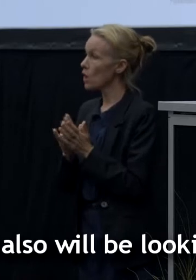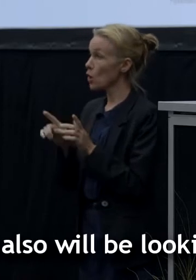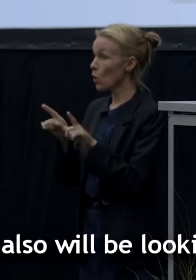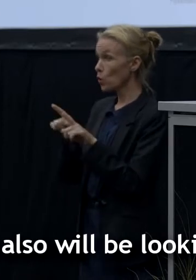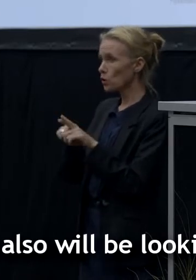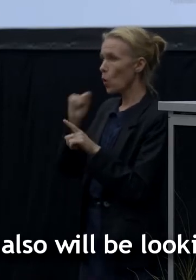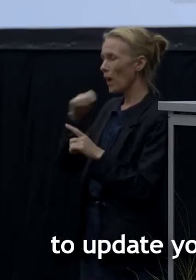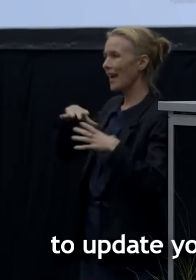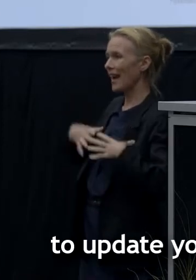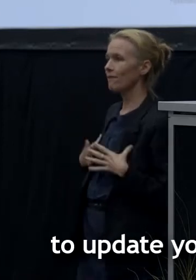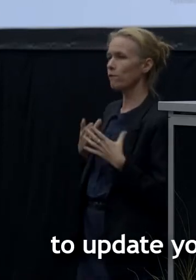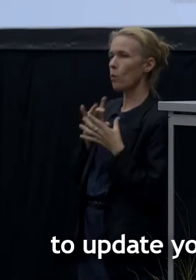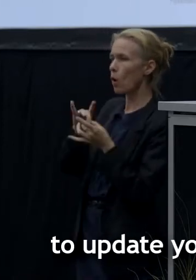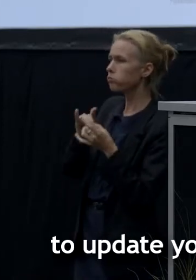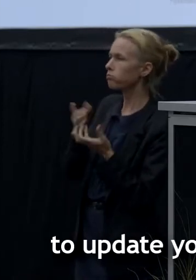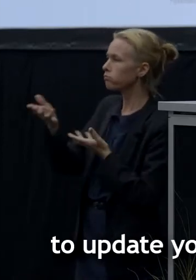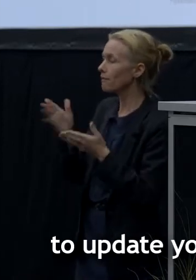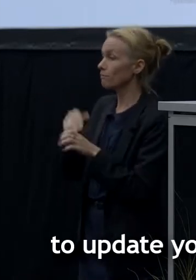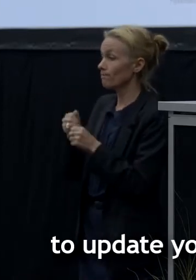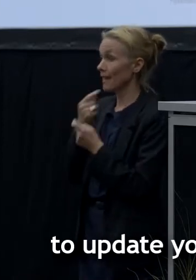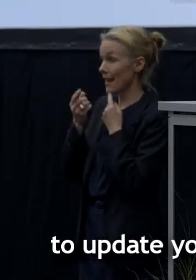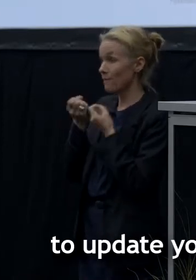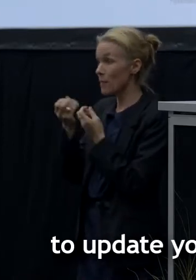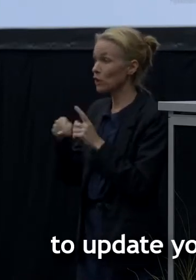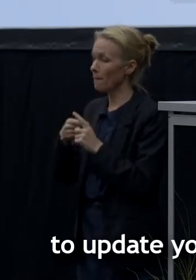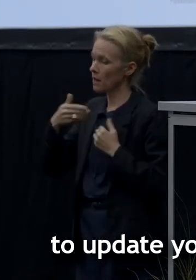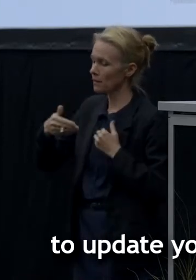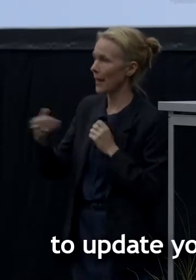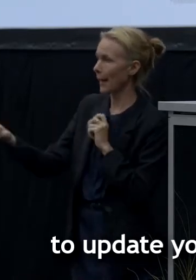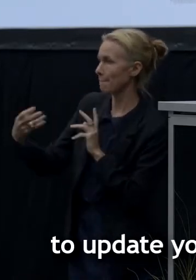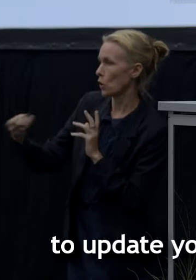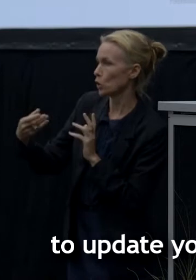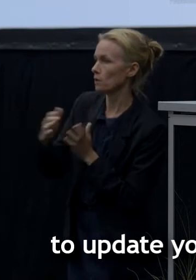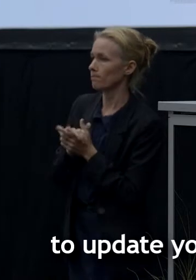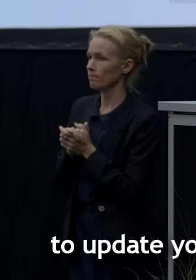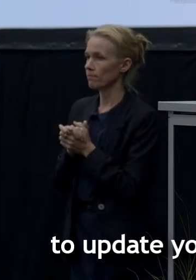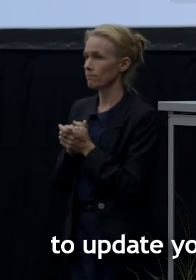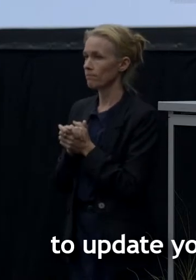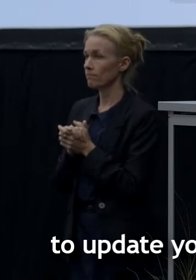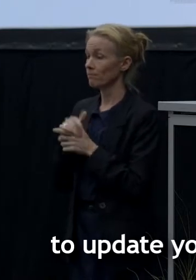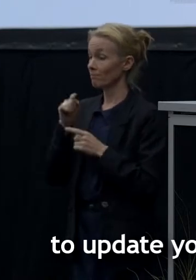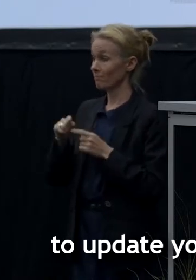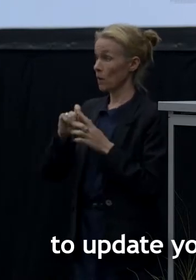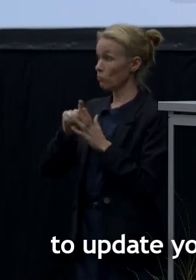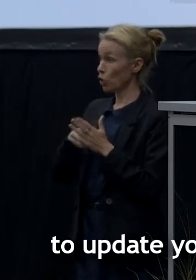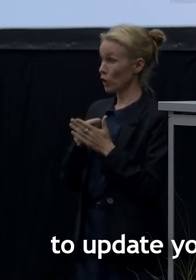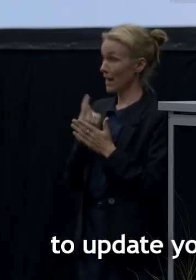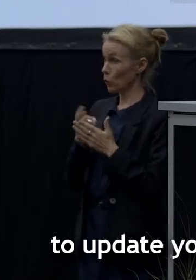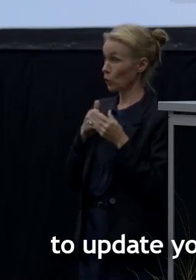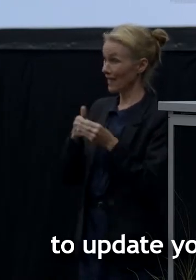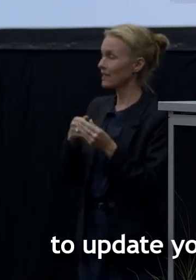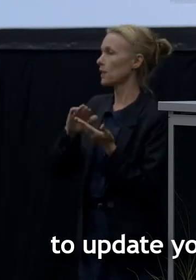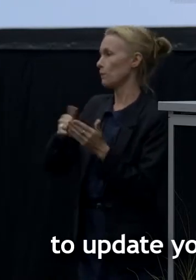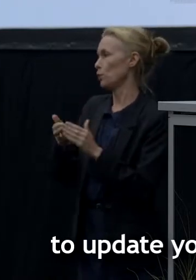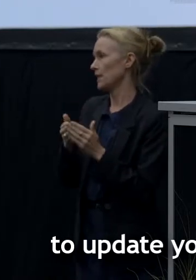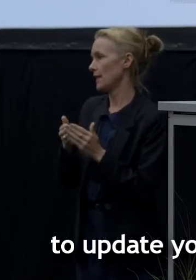less formal ways to update you and seek your input along the way. As this is a community-led project, we aren't coming to you